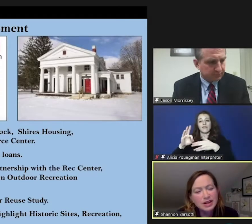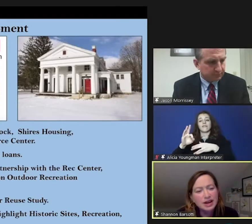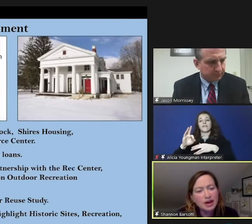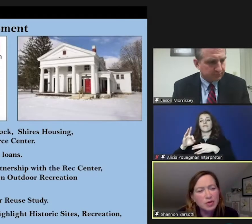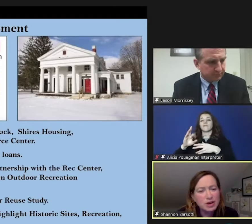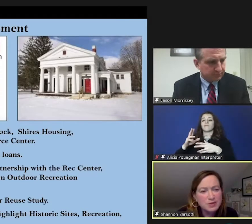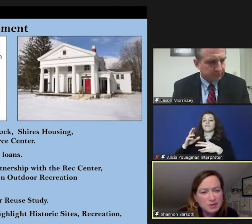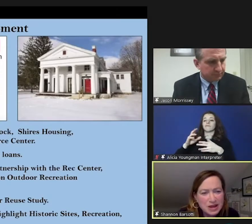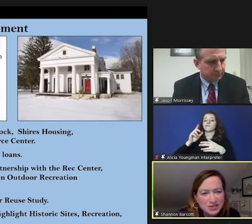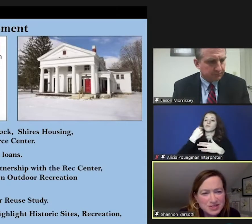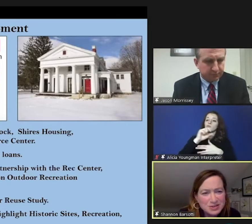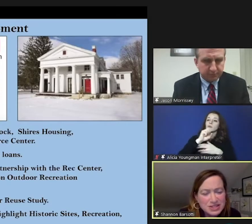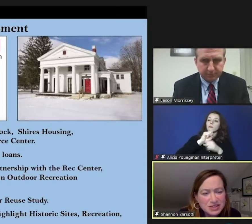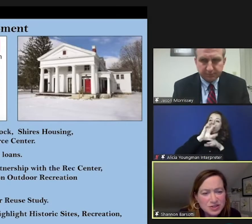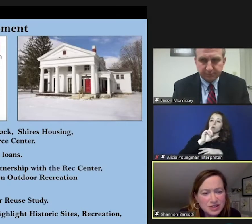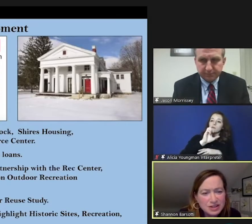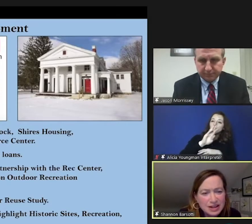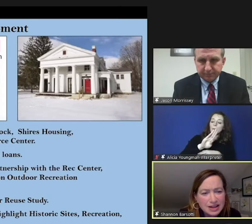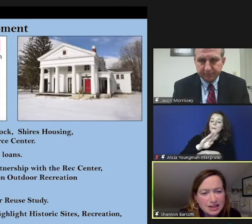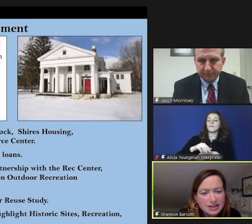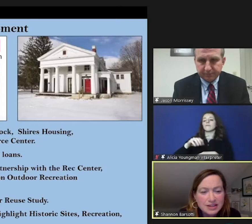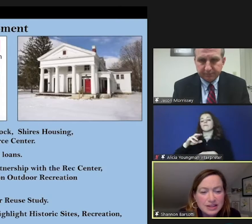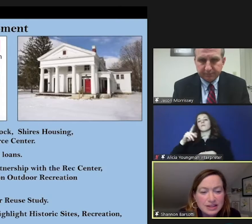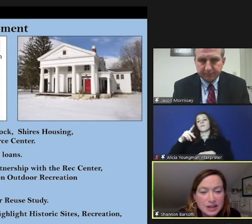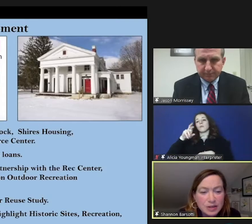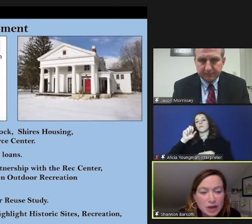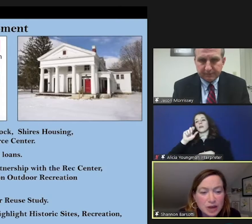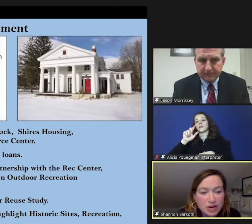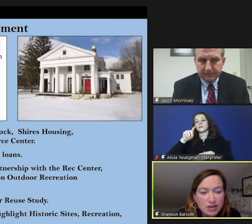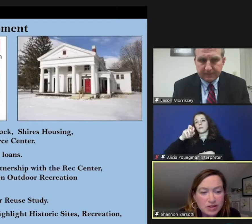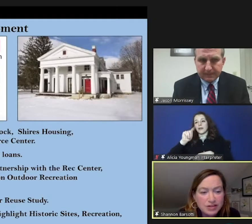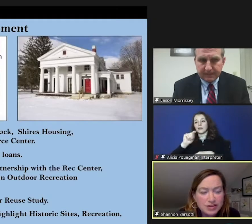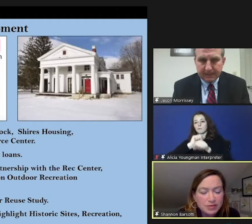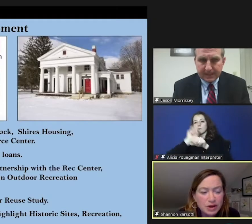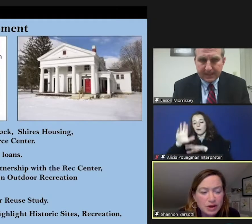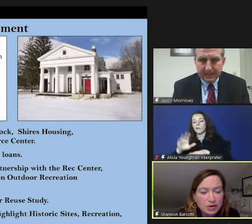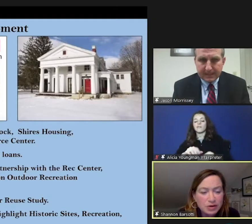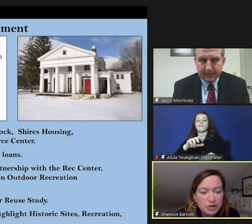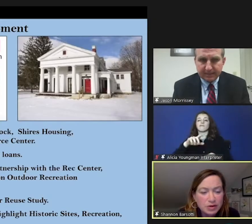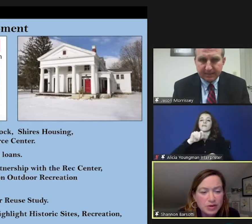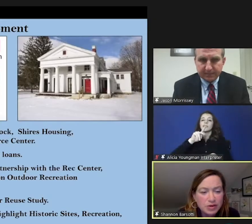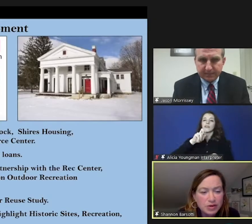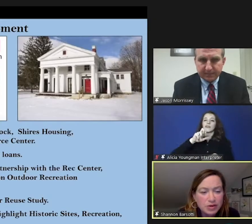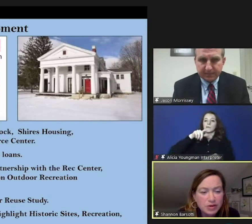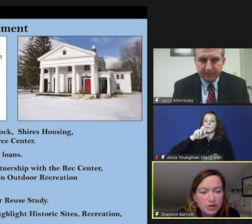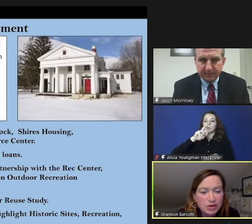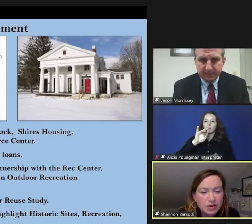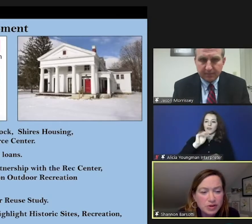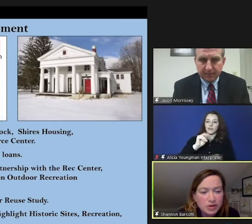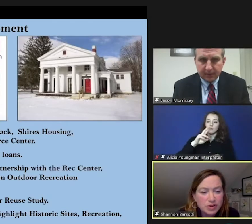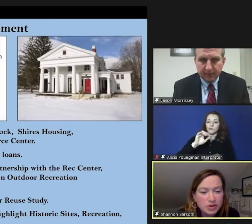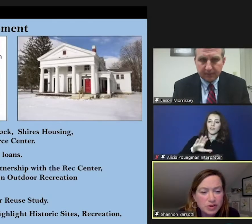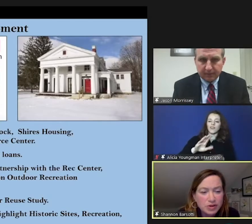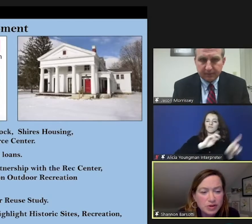Club, Prospect Mountain Association, and Lake Perrin Recreation.